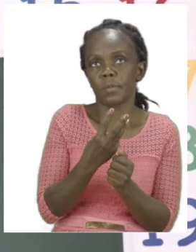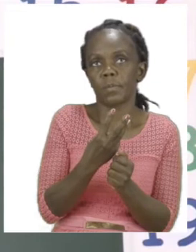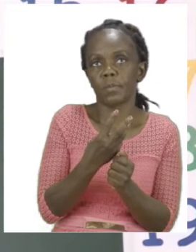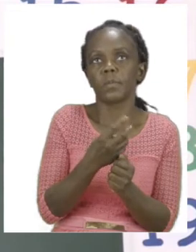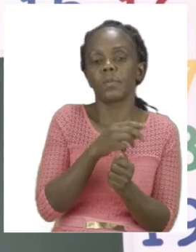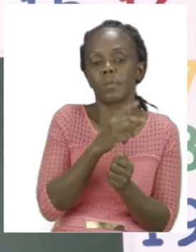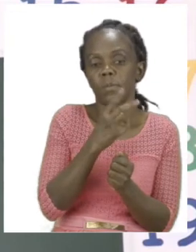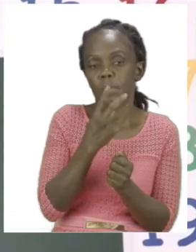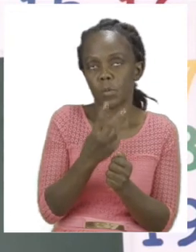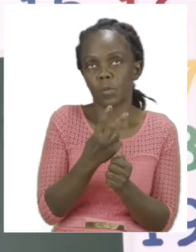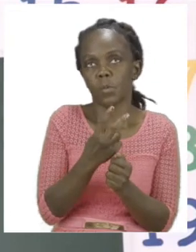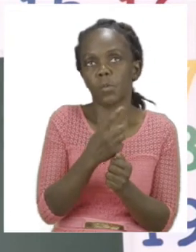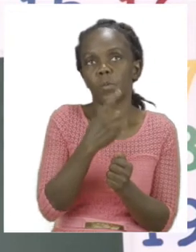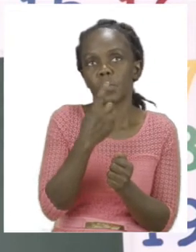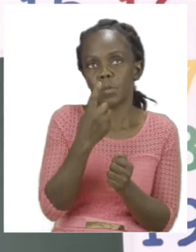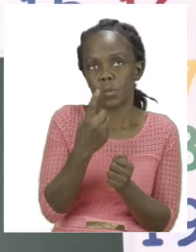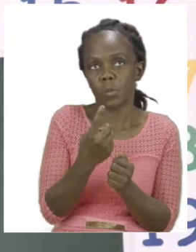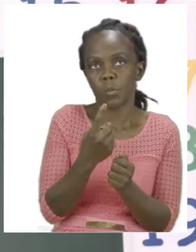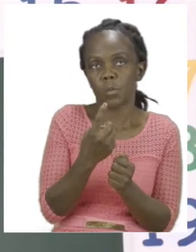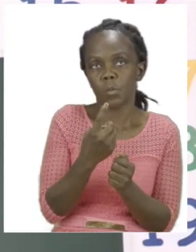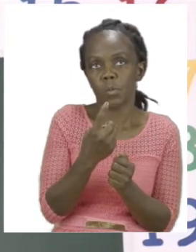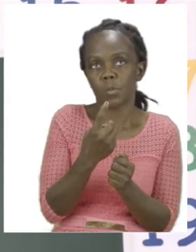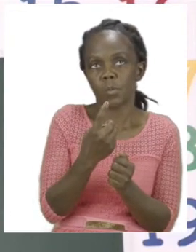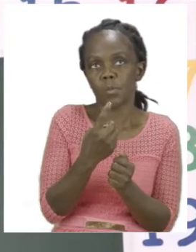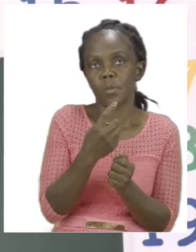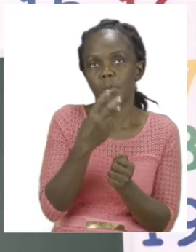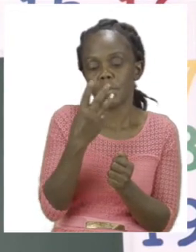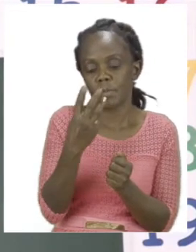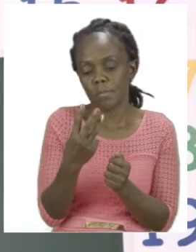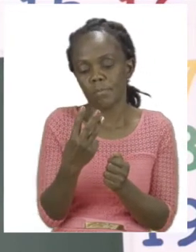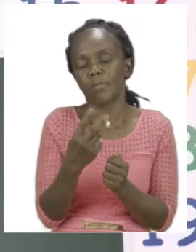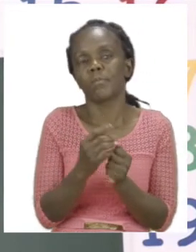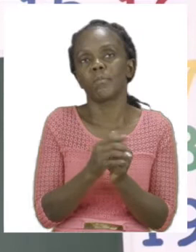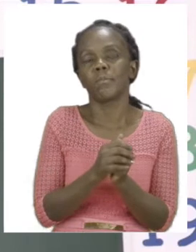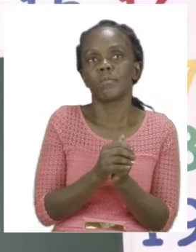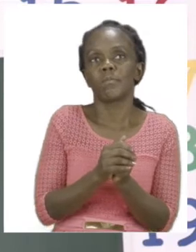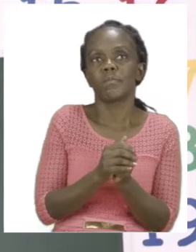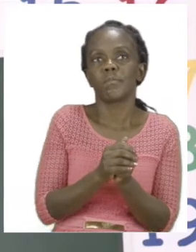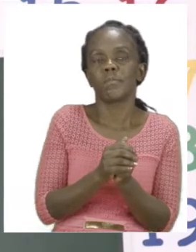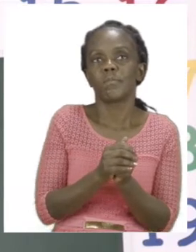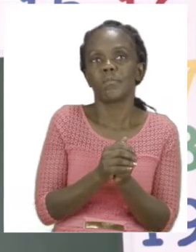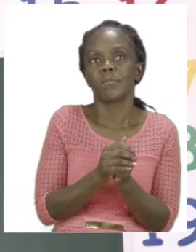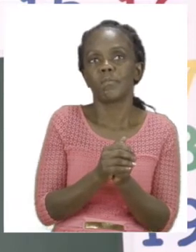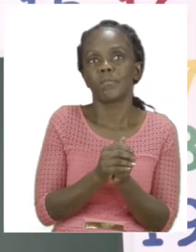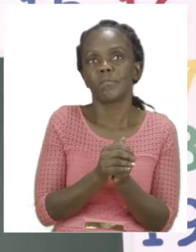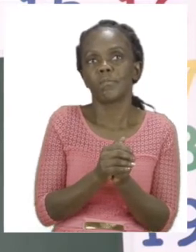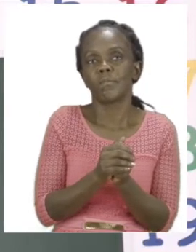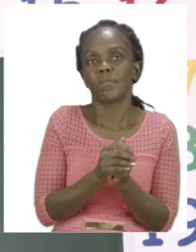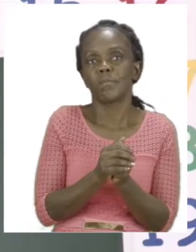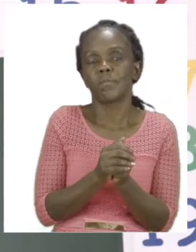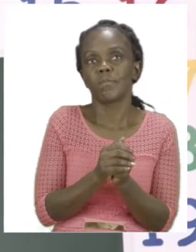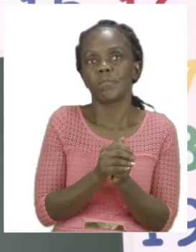3, 2. I know that we have started the pattern again, so that's what you are going to do